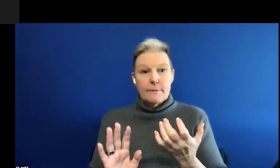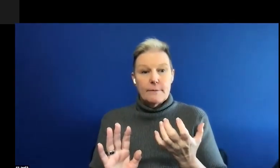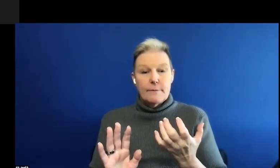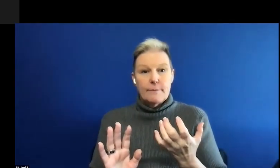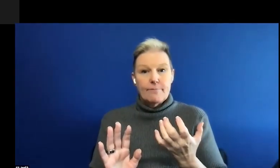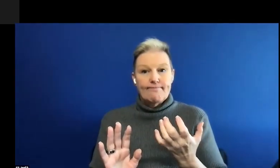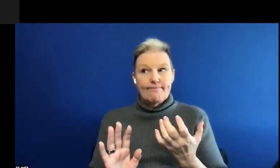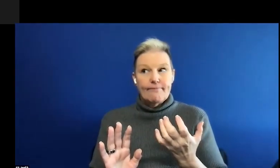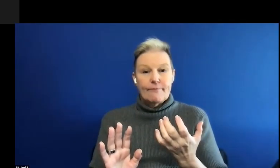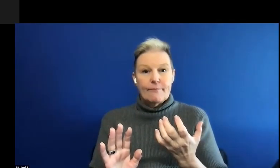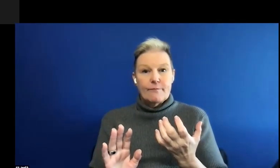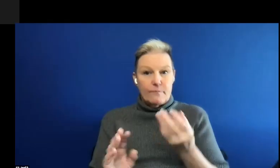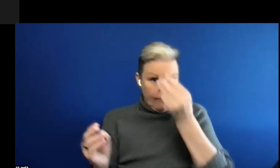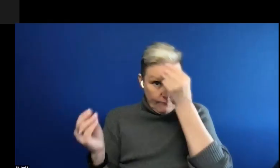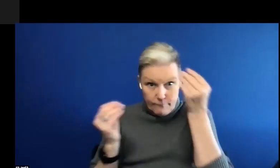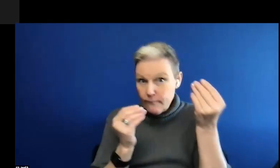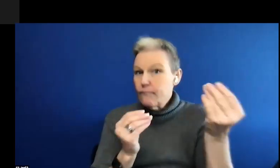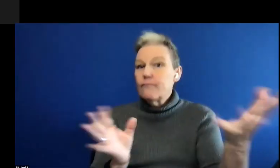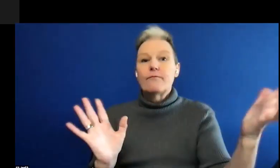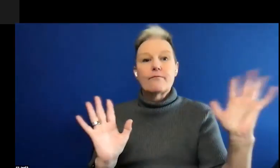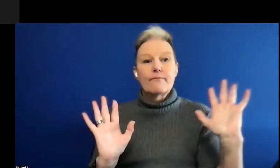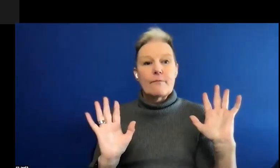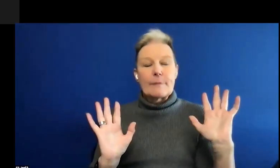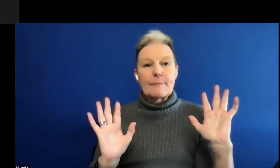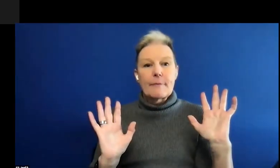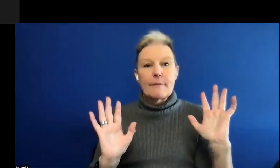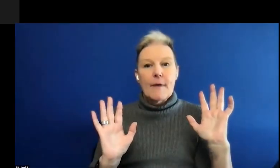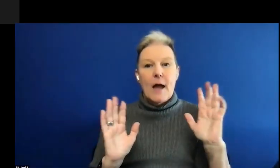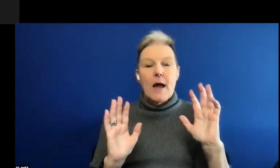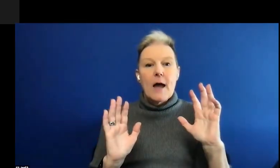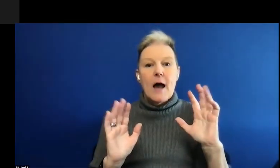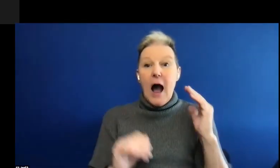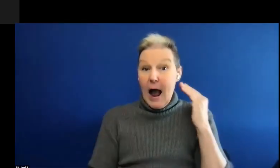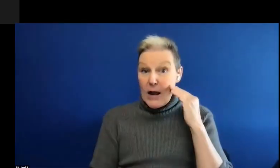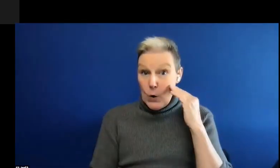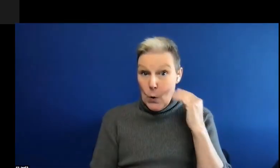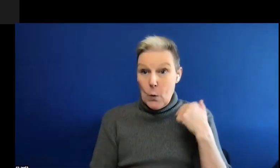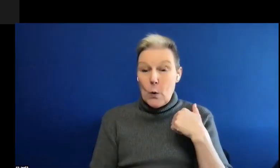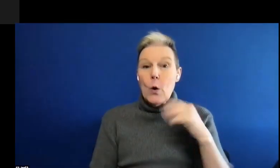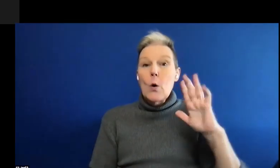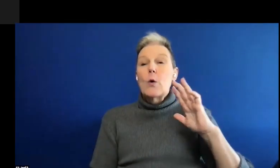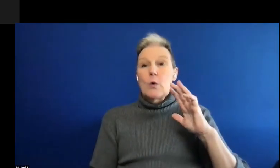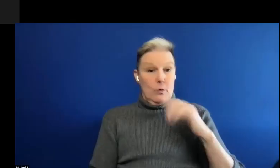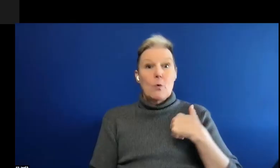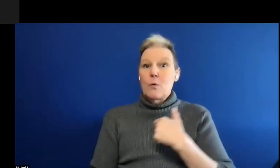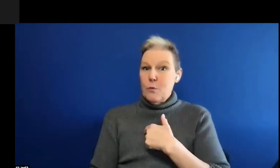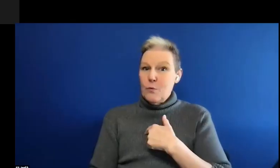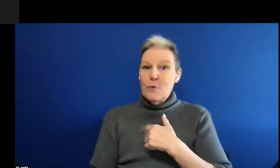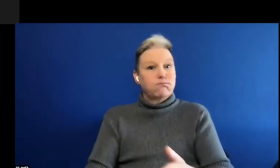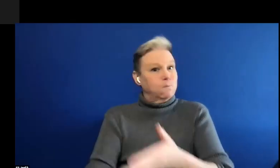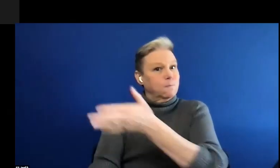bring that to everyone's attention, that I know we've come a long way from